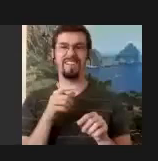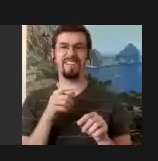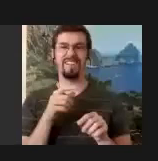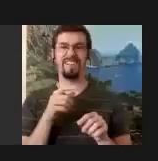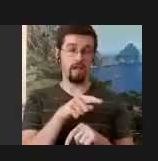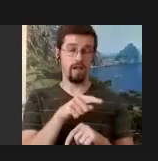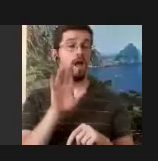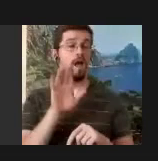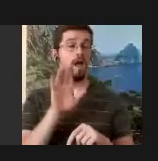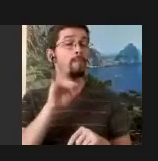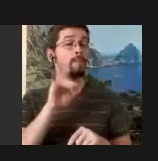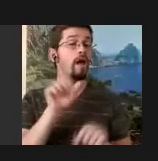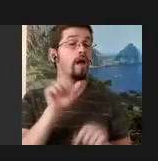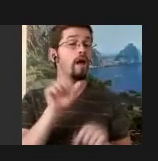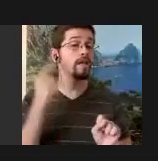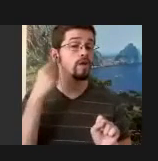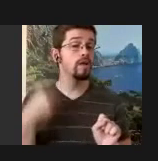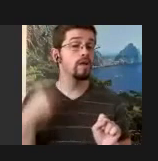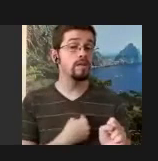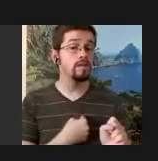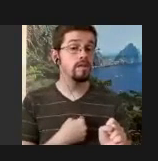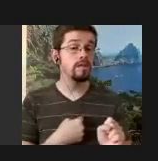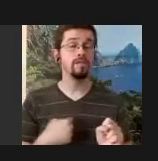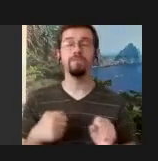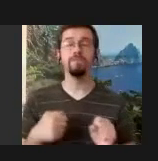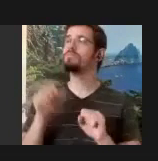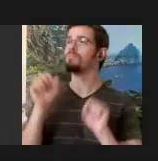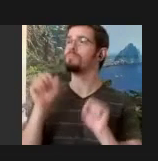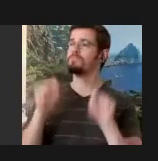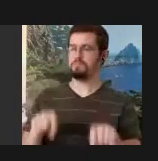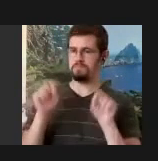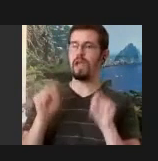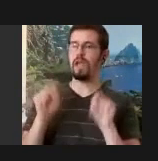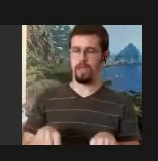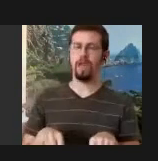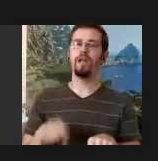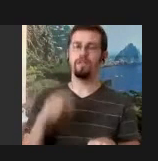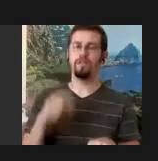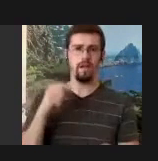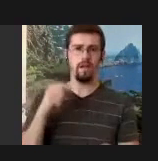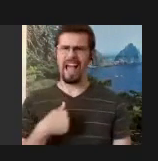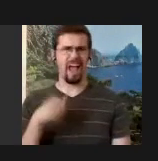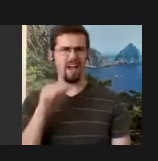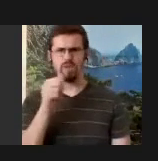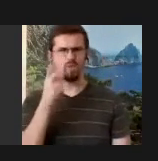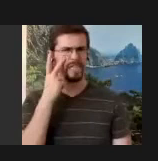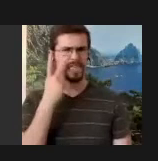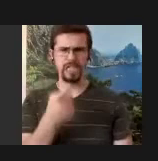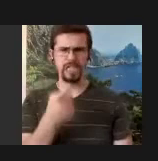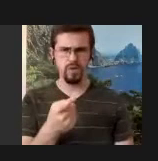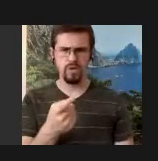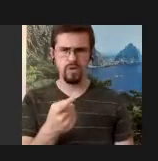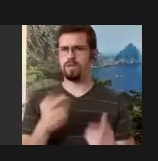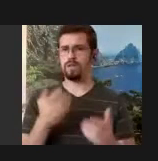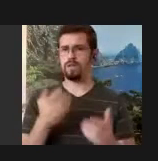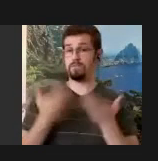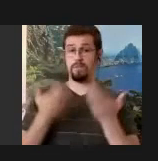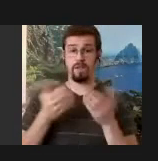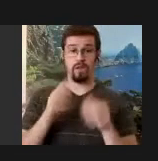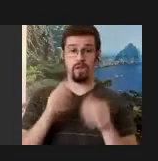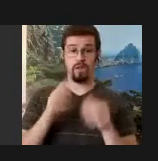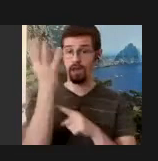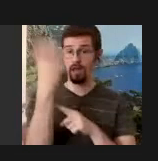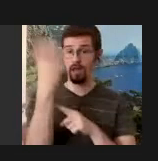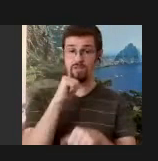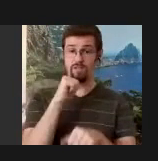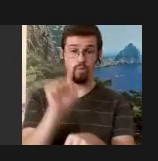isn't working. I'm not sure. Okay, hold on. And you just work on that, and we're going to continue talking with Ron. I just wanted you to be informed,